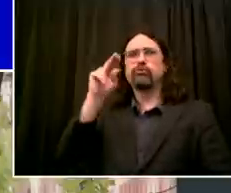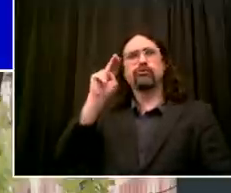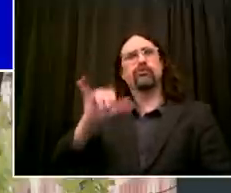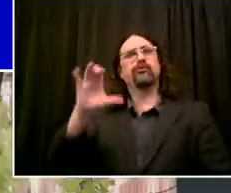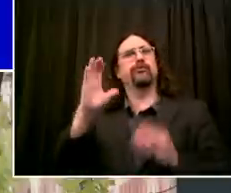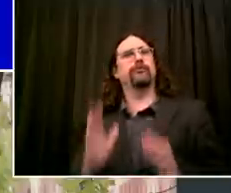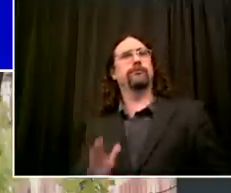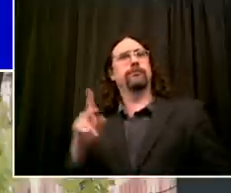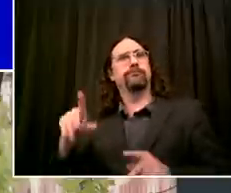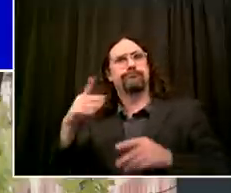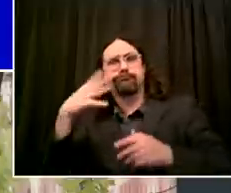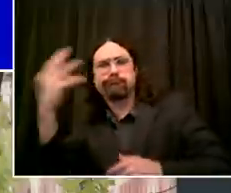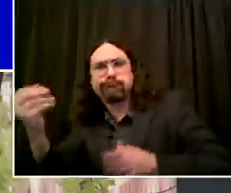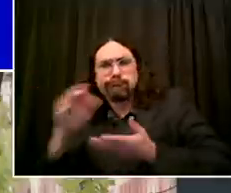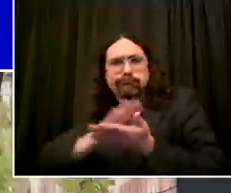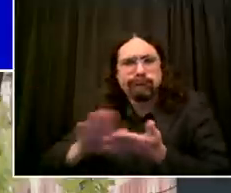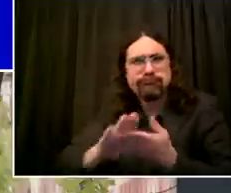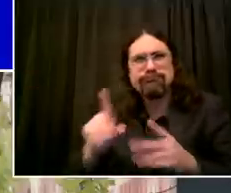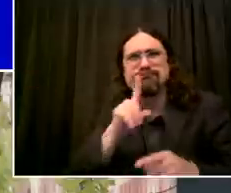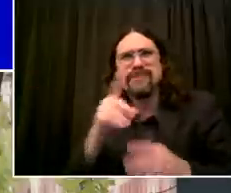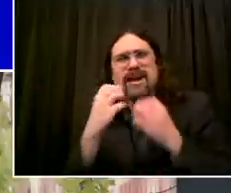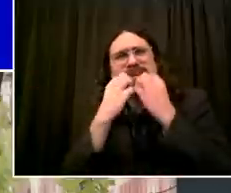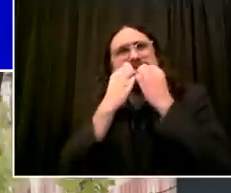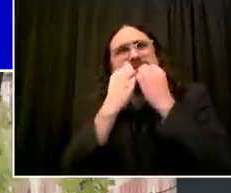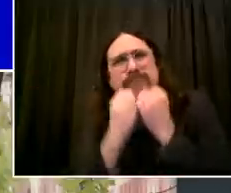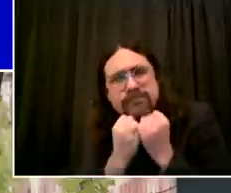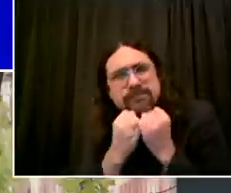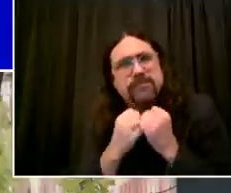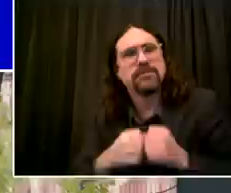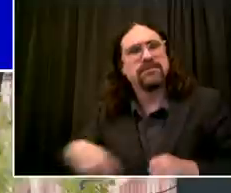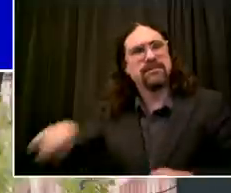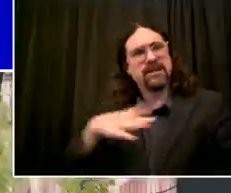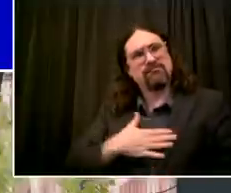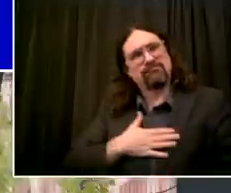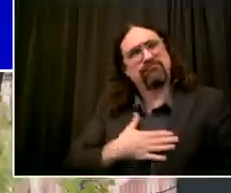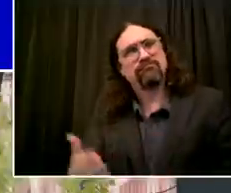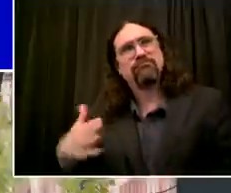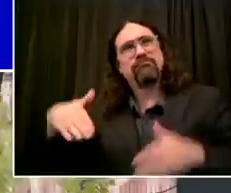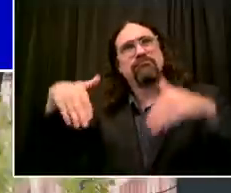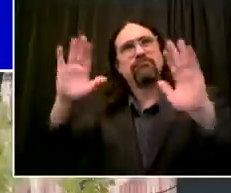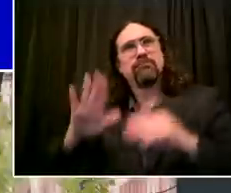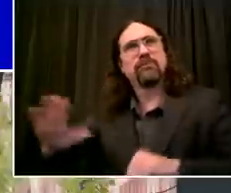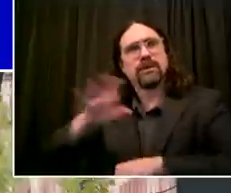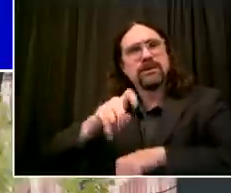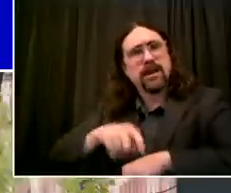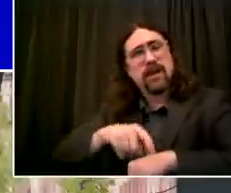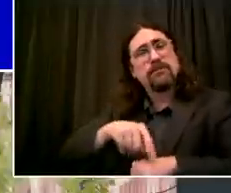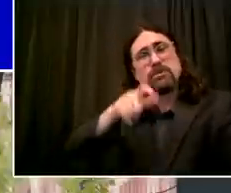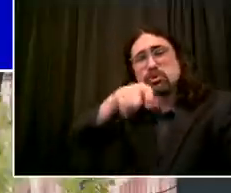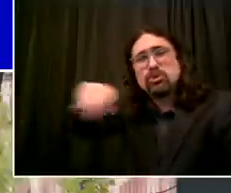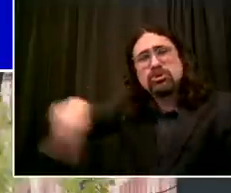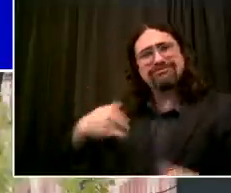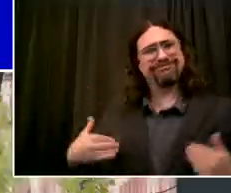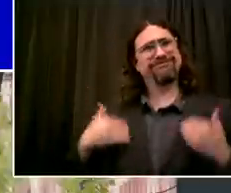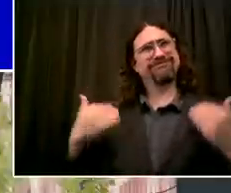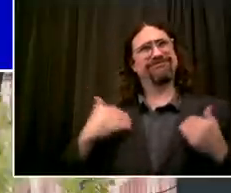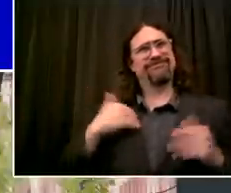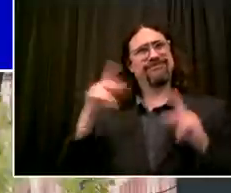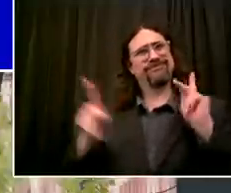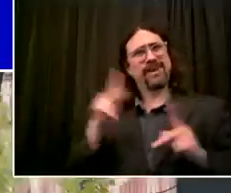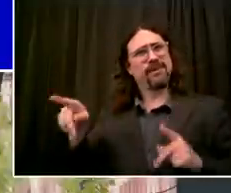said, it's good to see young people care about their community or doing something positive. So I said, well, Borough President,